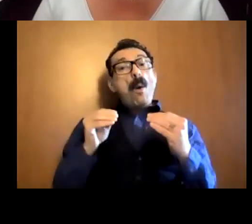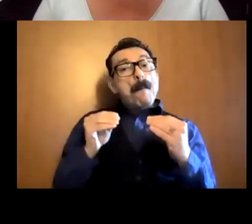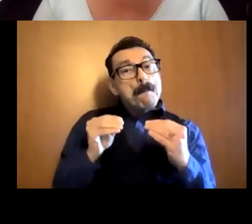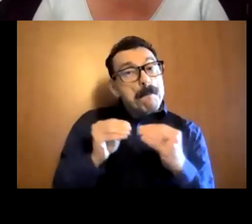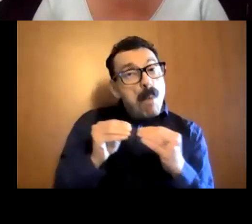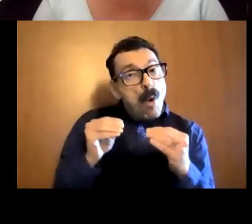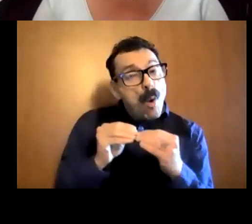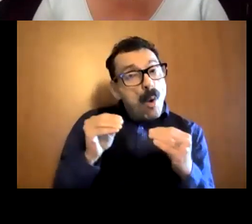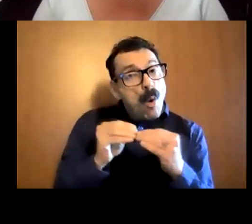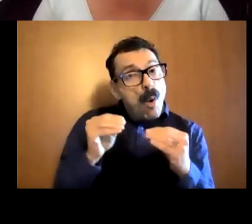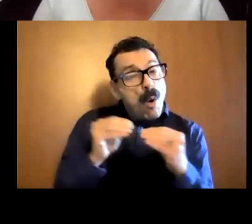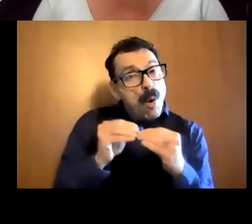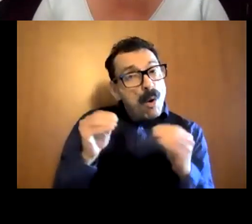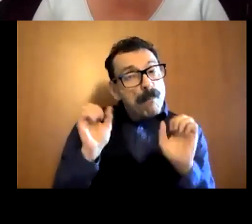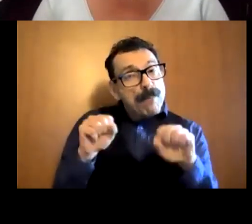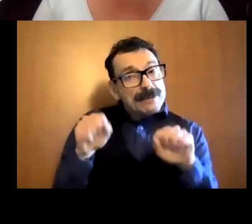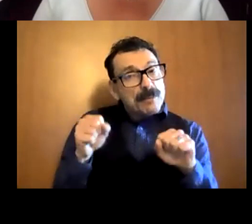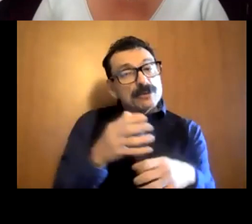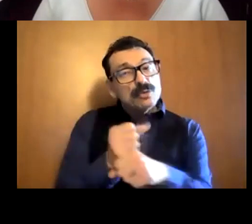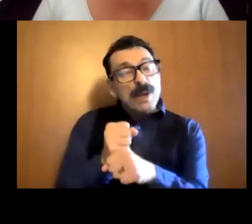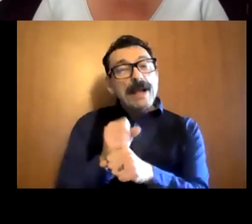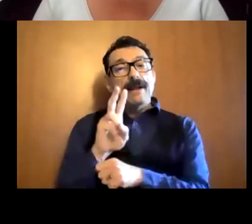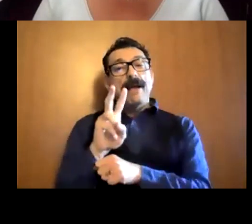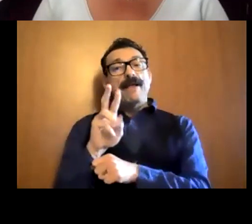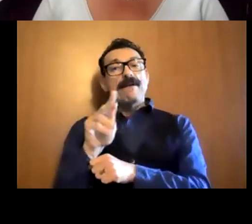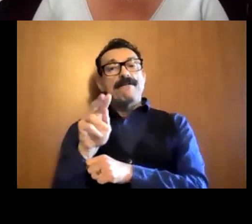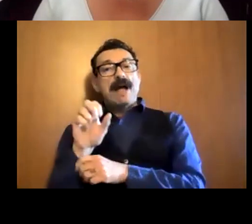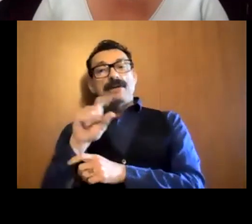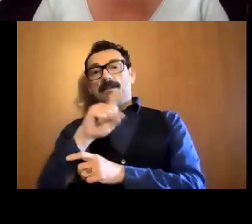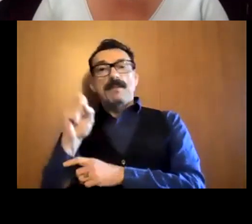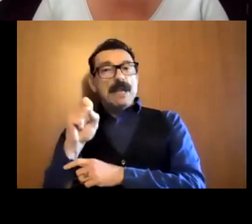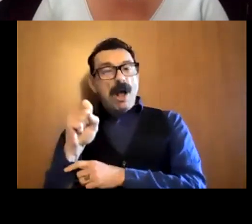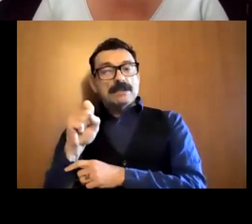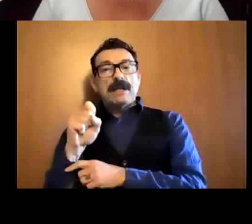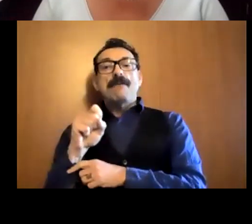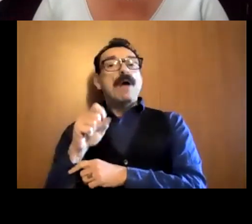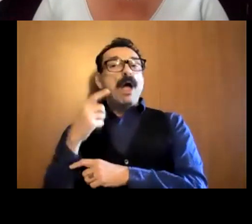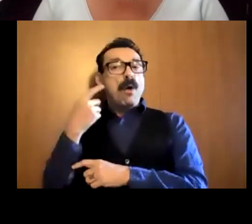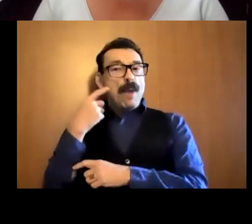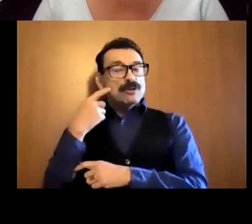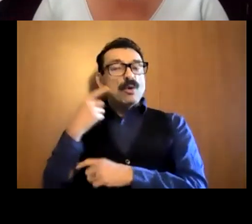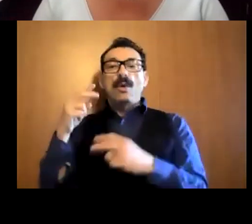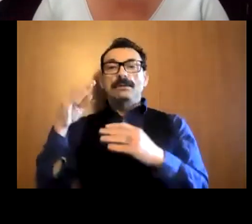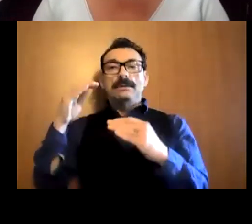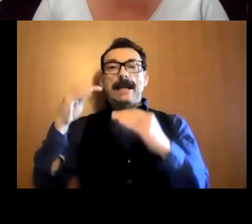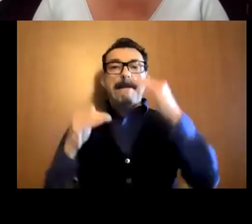more seriously affected by it because of the impact of racial battle fatigue?